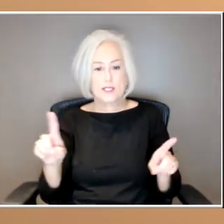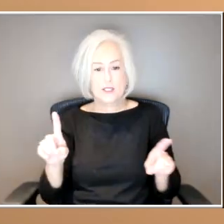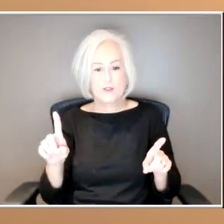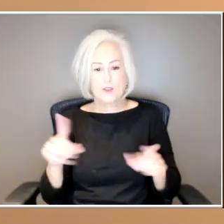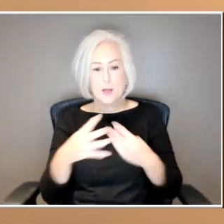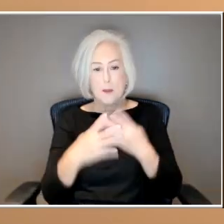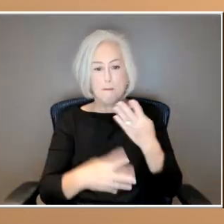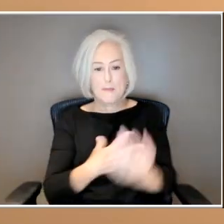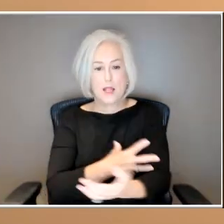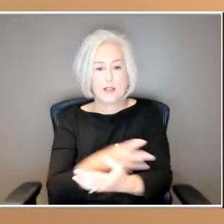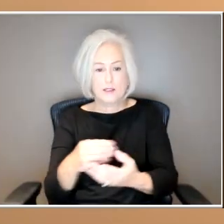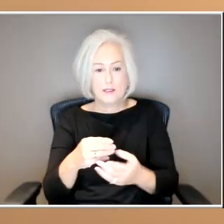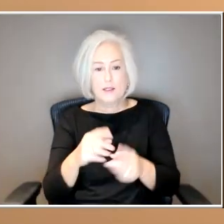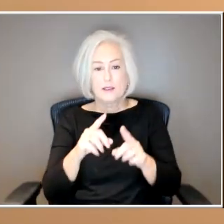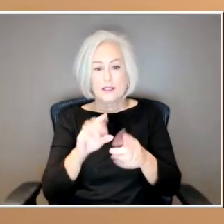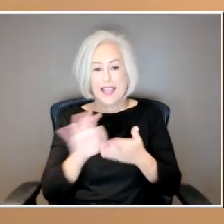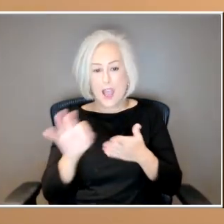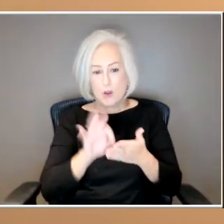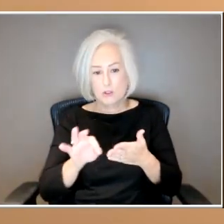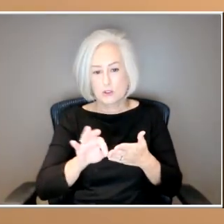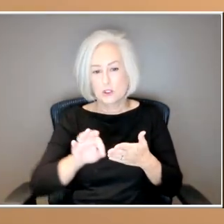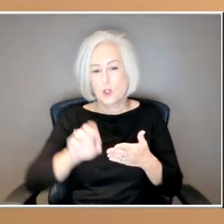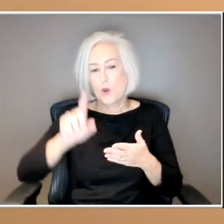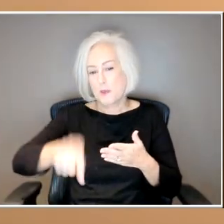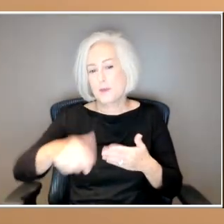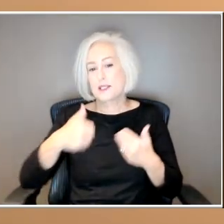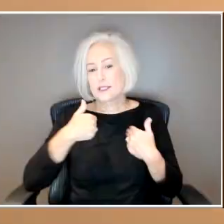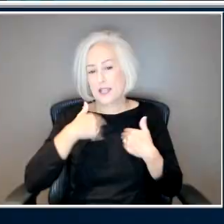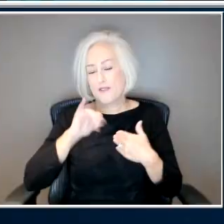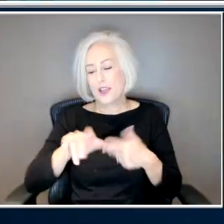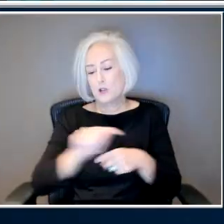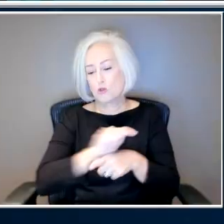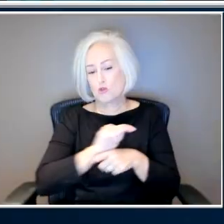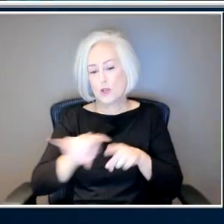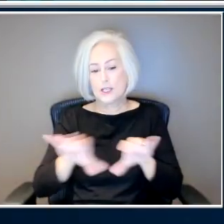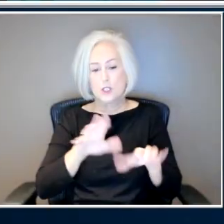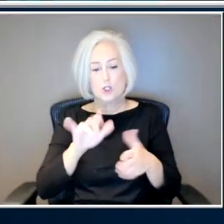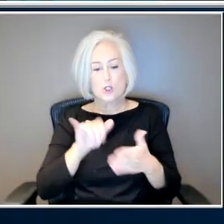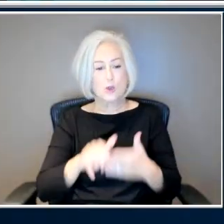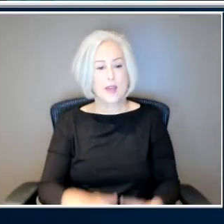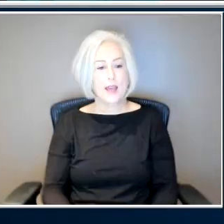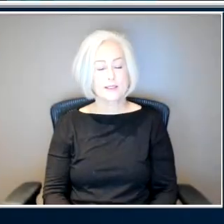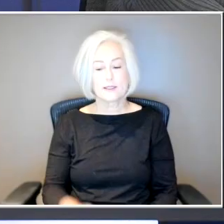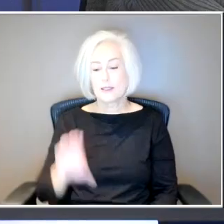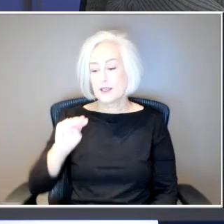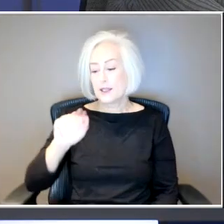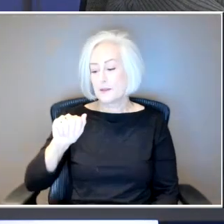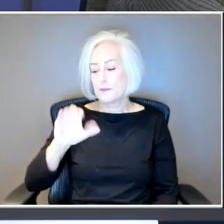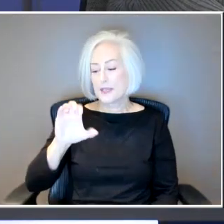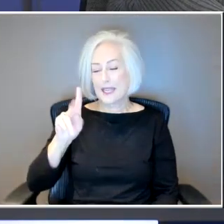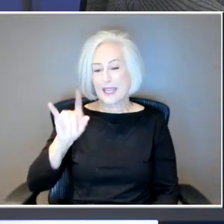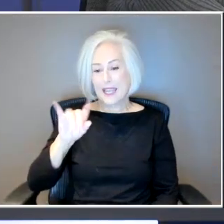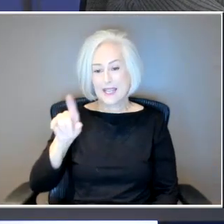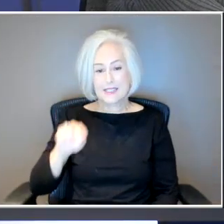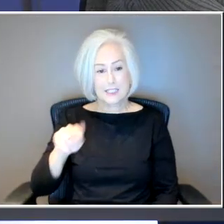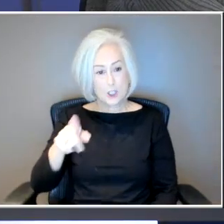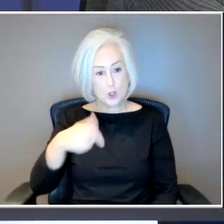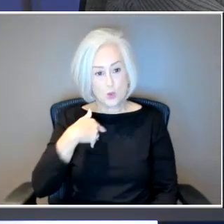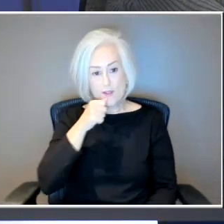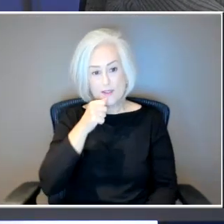to be someone who has that background and that training to do so. Mackenzie, you have a sister. Did you have conversations